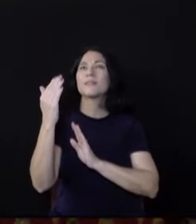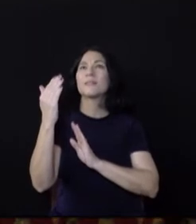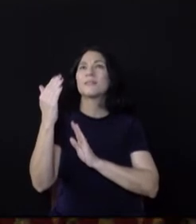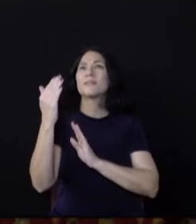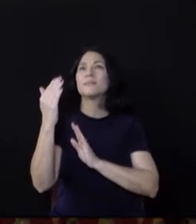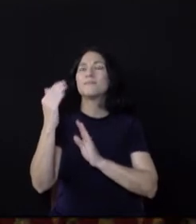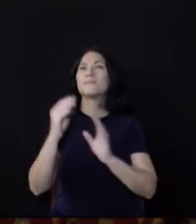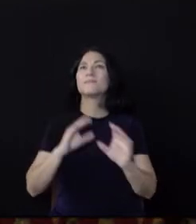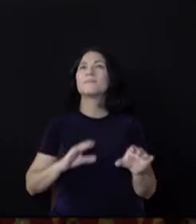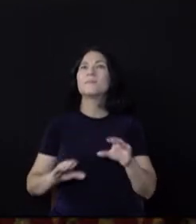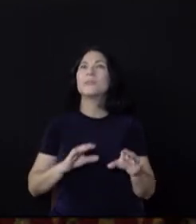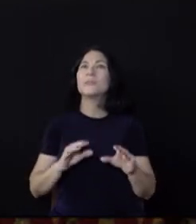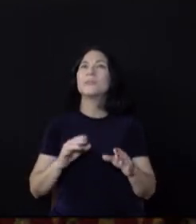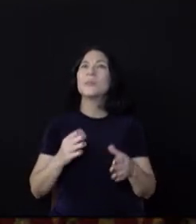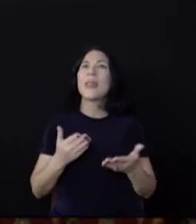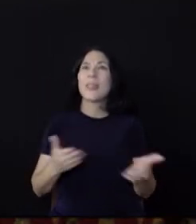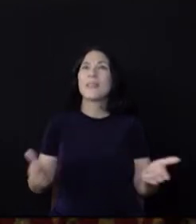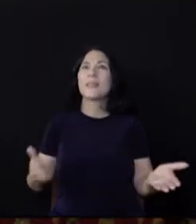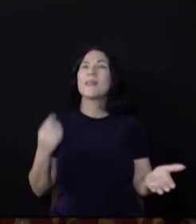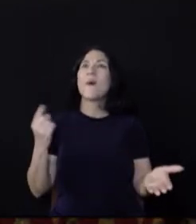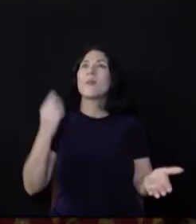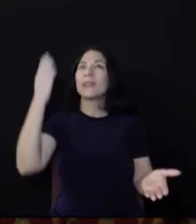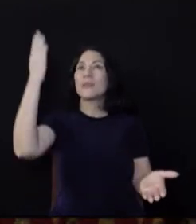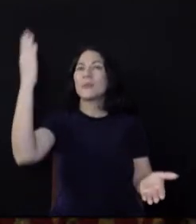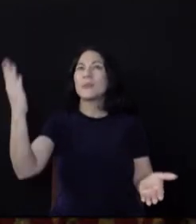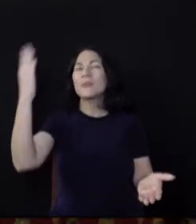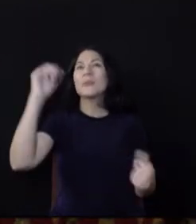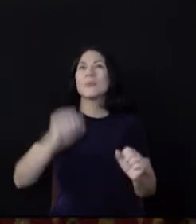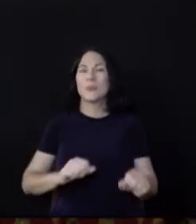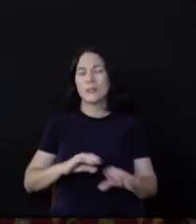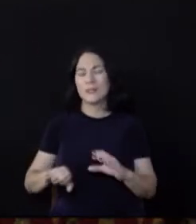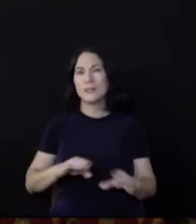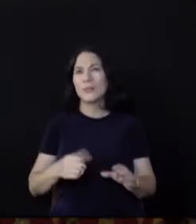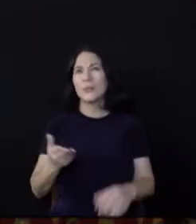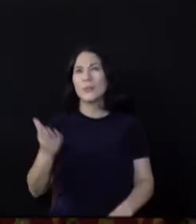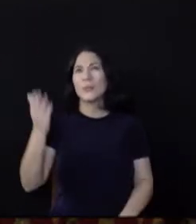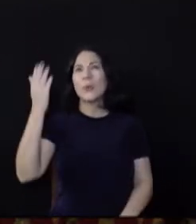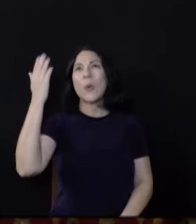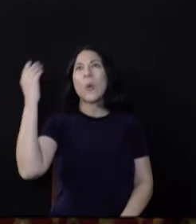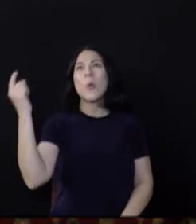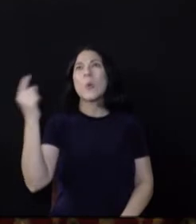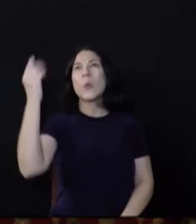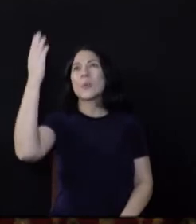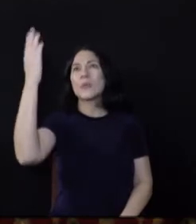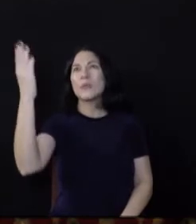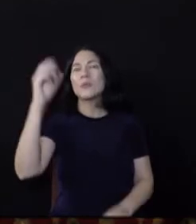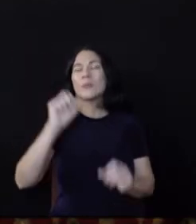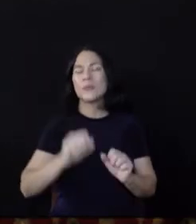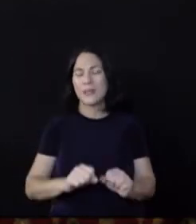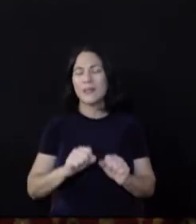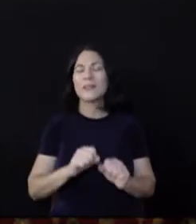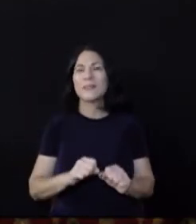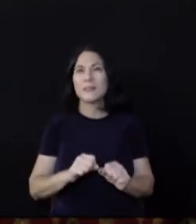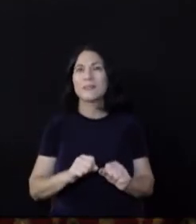Do what only you can do, Lord. You are the only one who can.